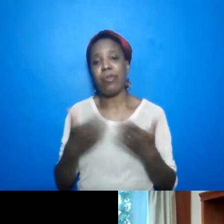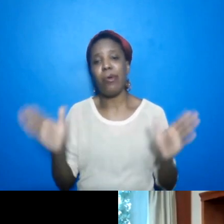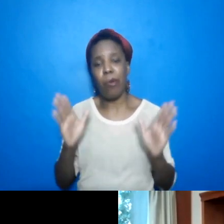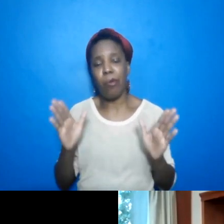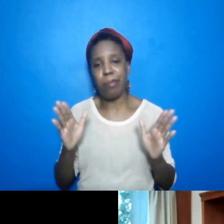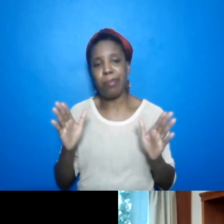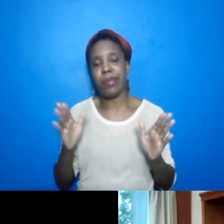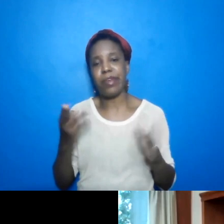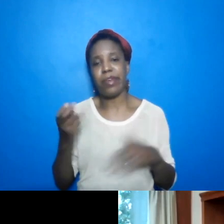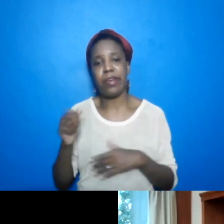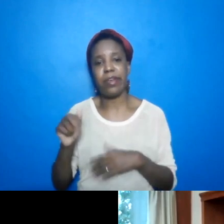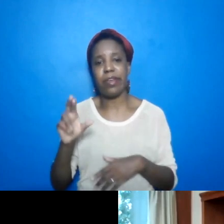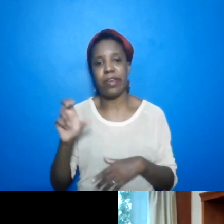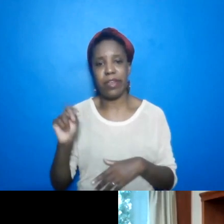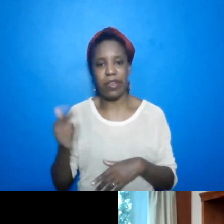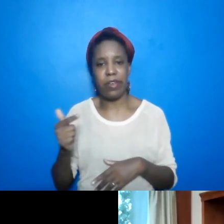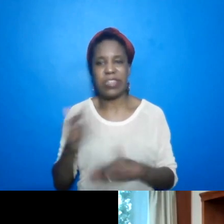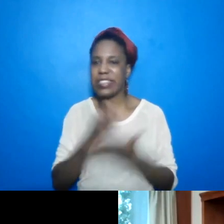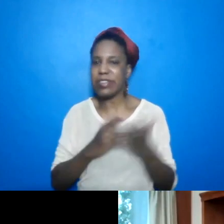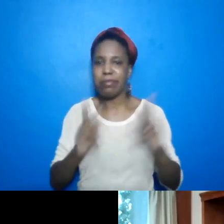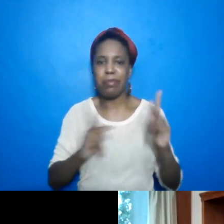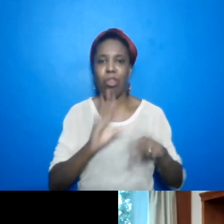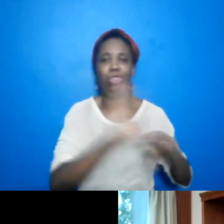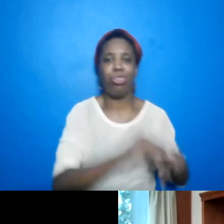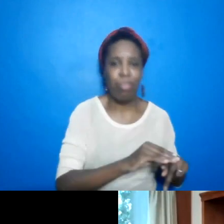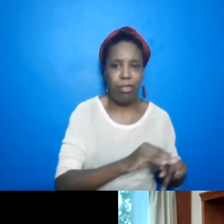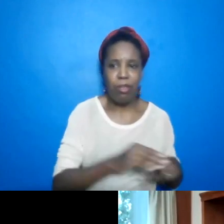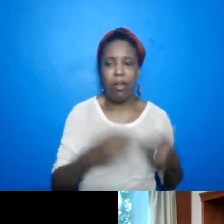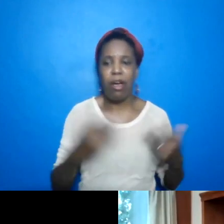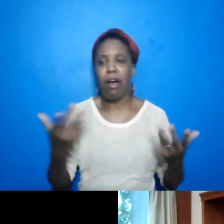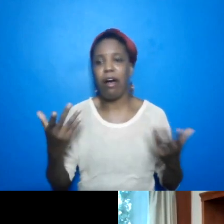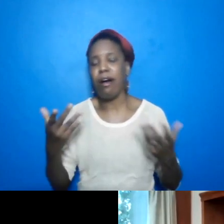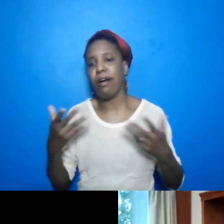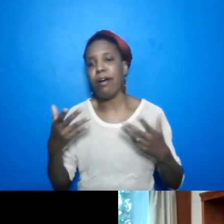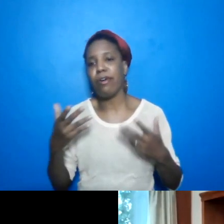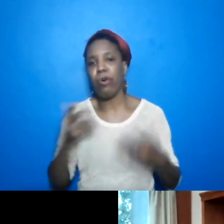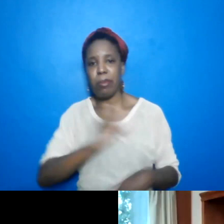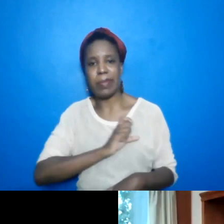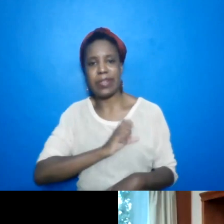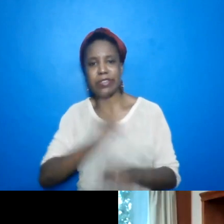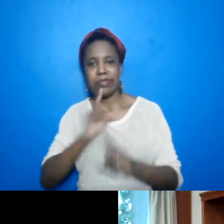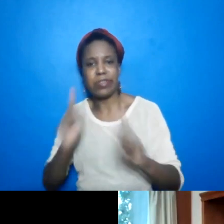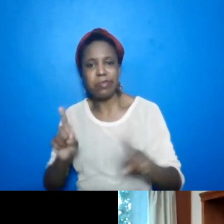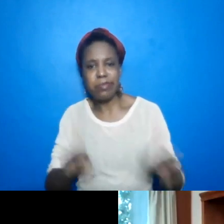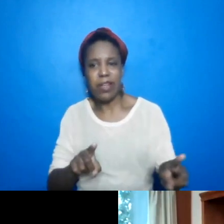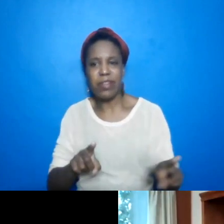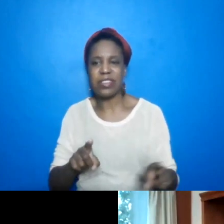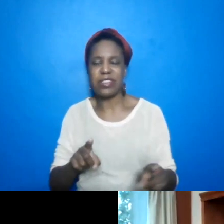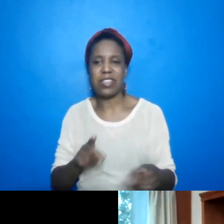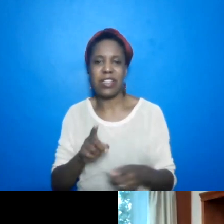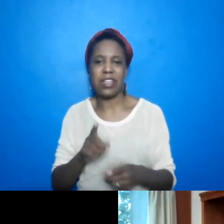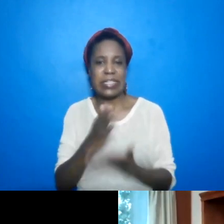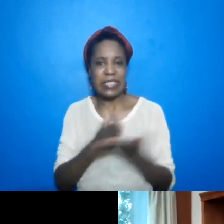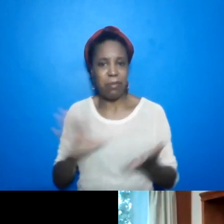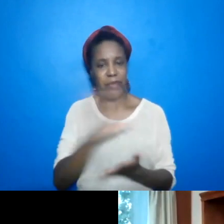way that police respond to certain kinds of cases, it silences certain voices. If they want